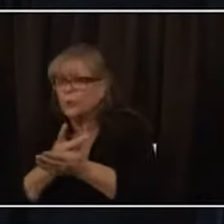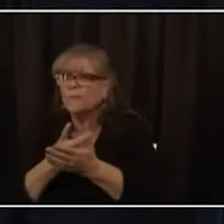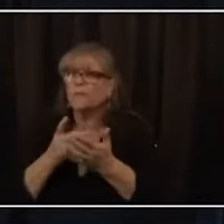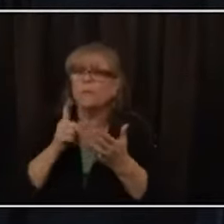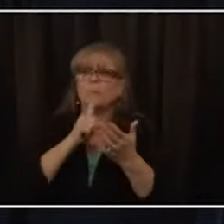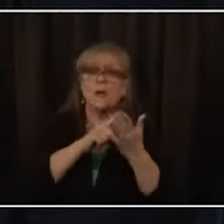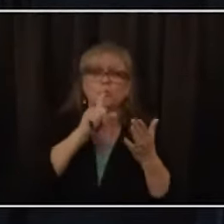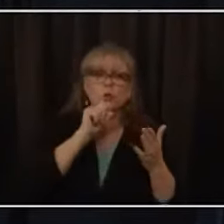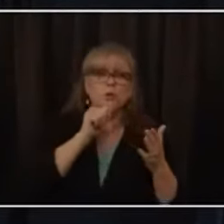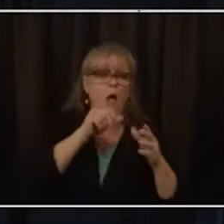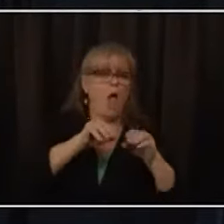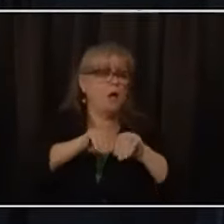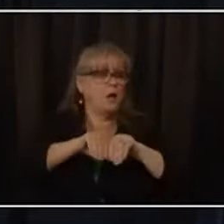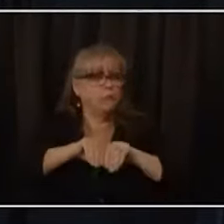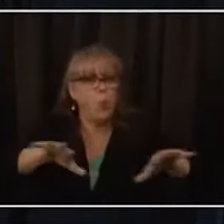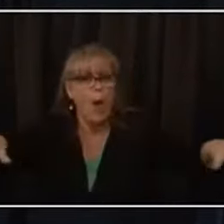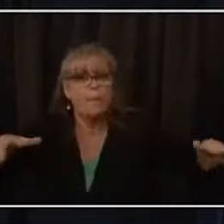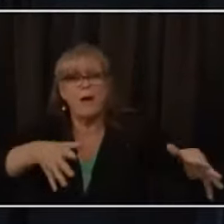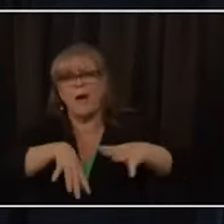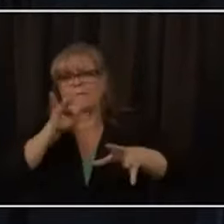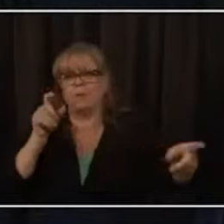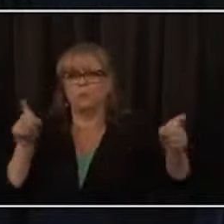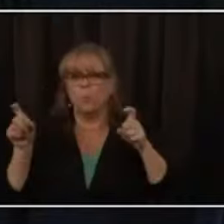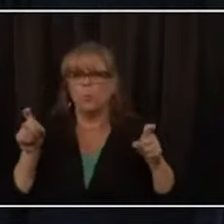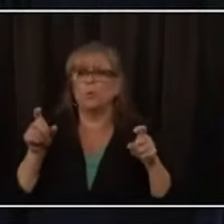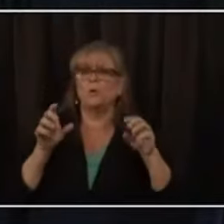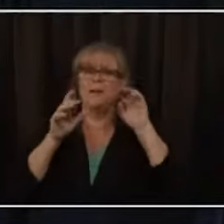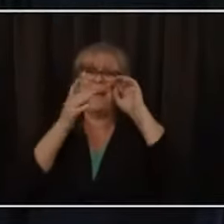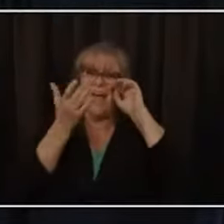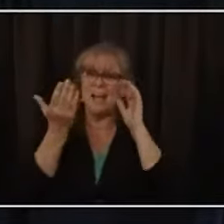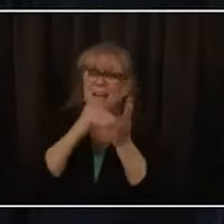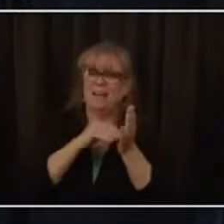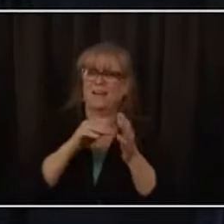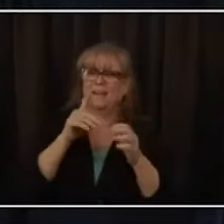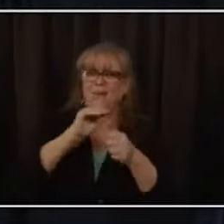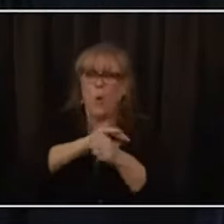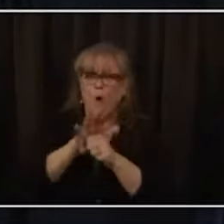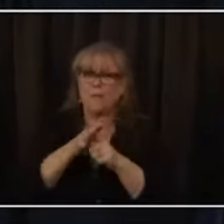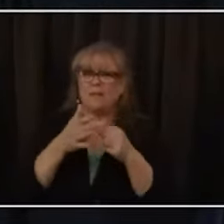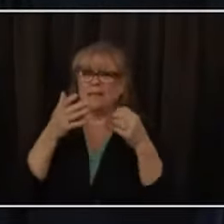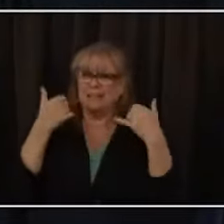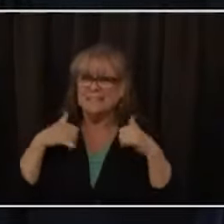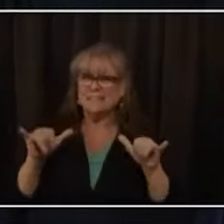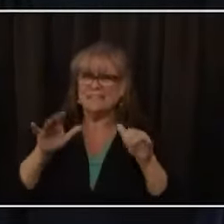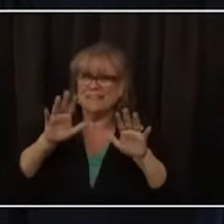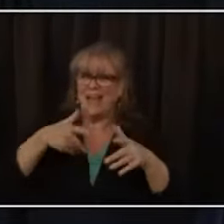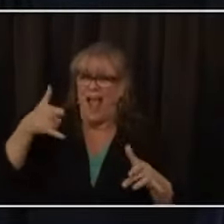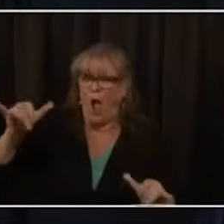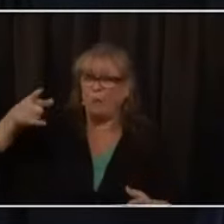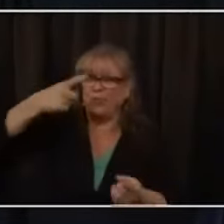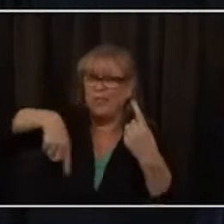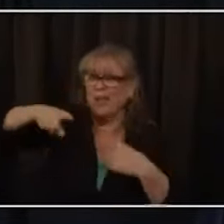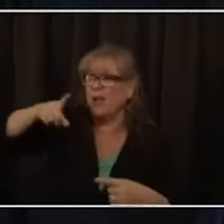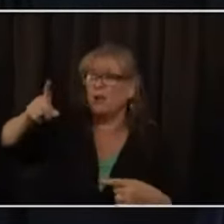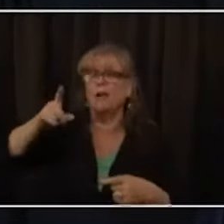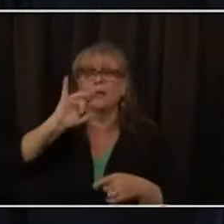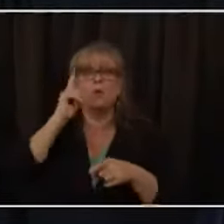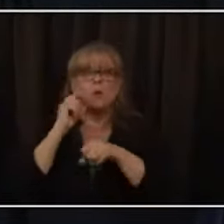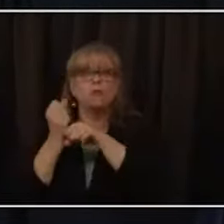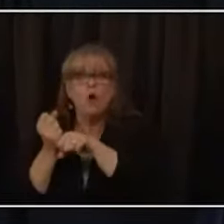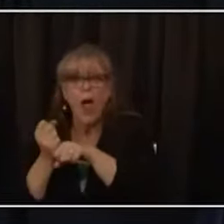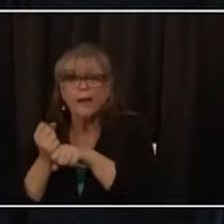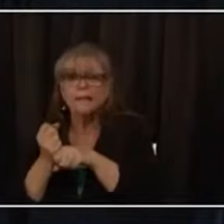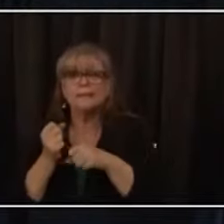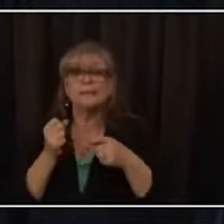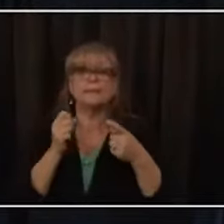can't happen. Of course they can happen. Rockies, Nuggets, Avs, whatever it